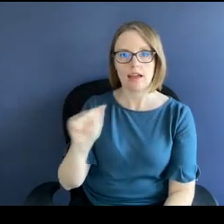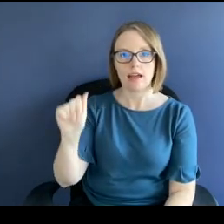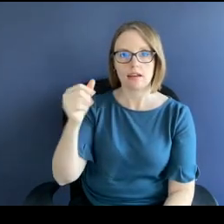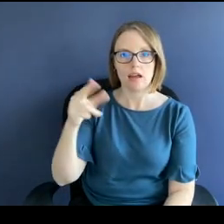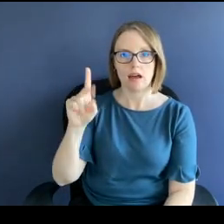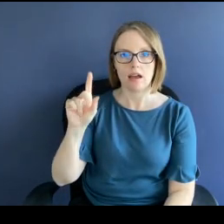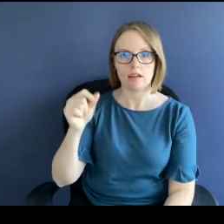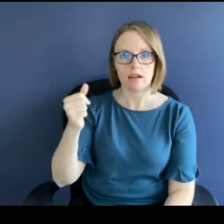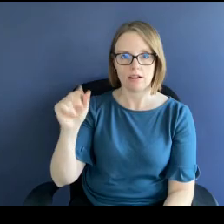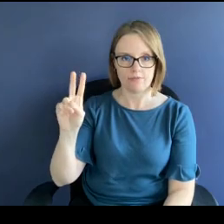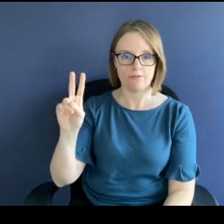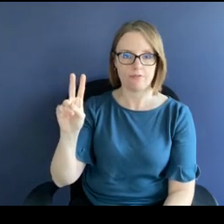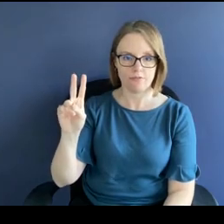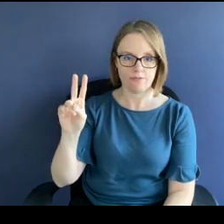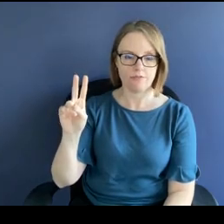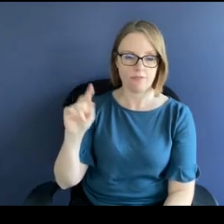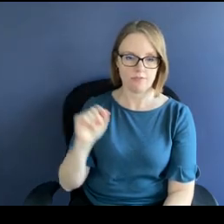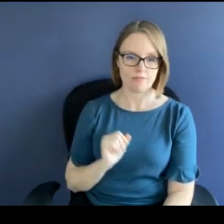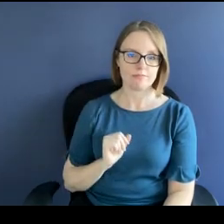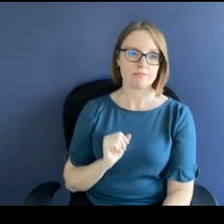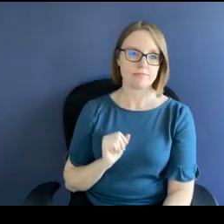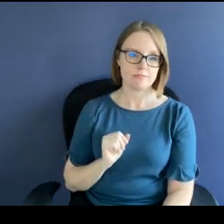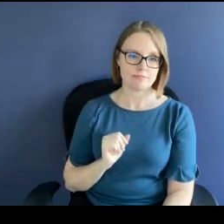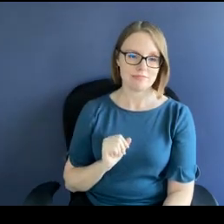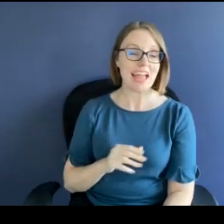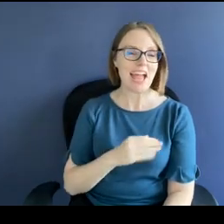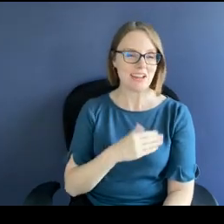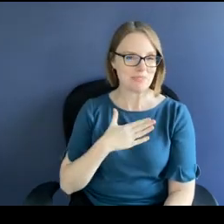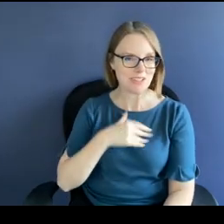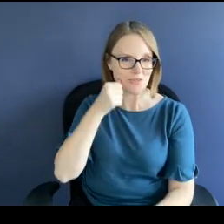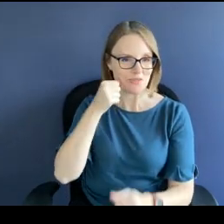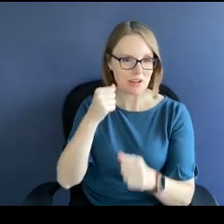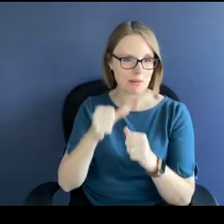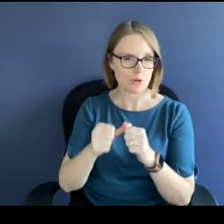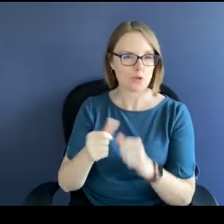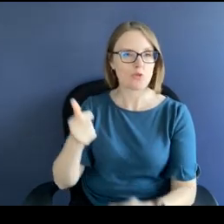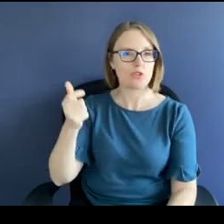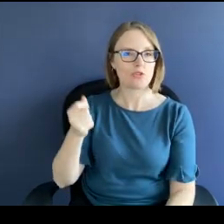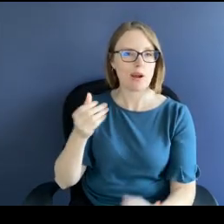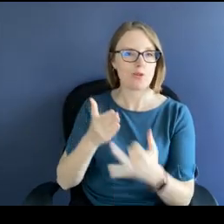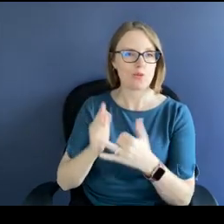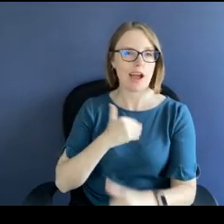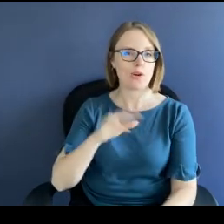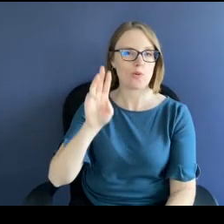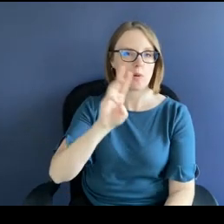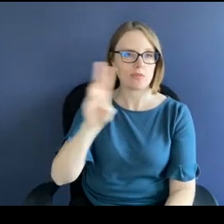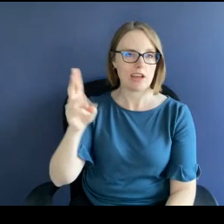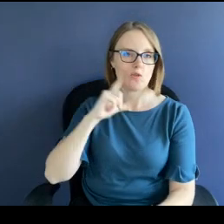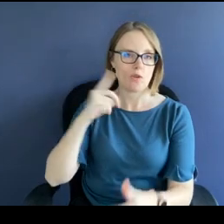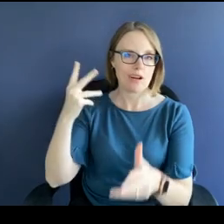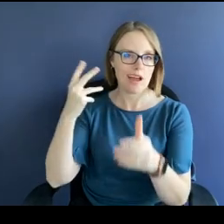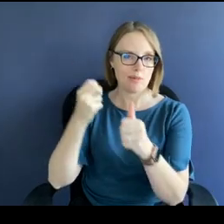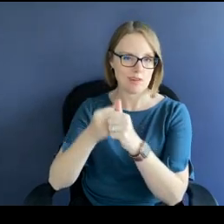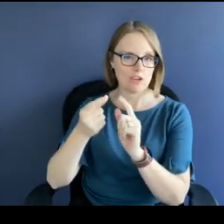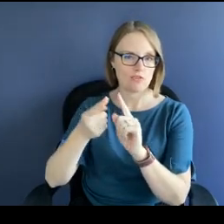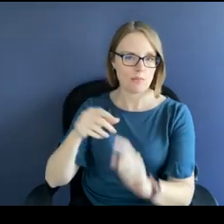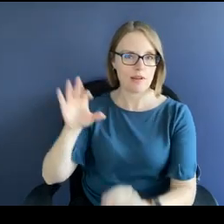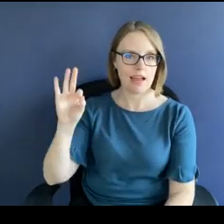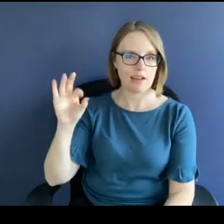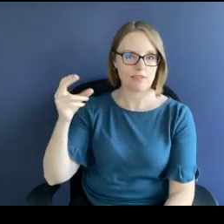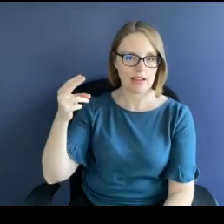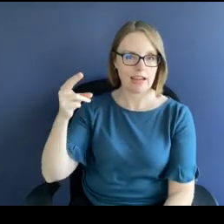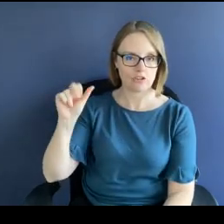fairhousingfirst@hud.gov. And please remember to subscribe via the website for updates from the Fair